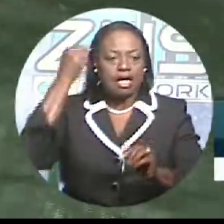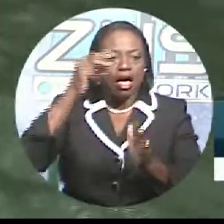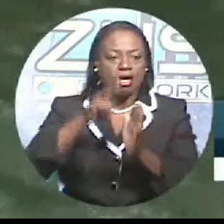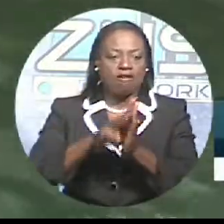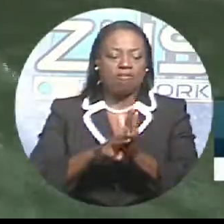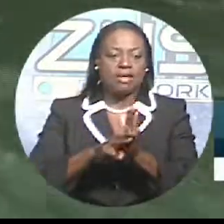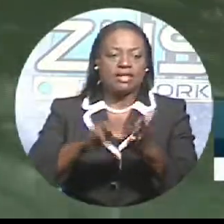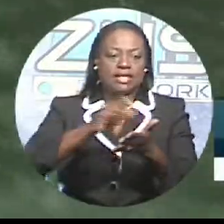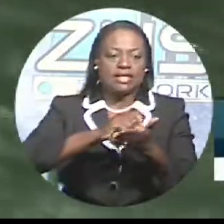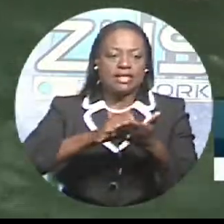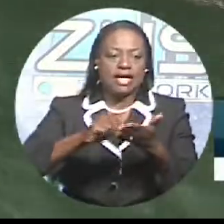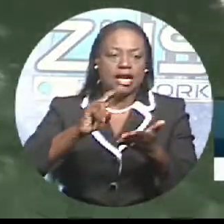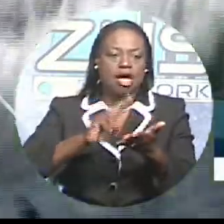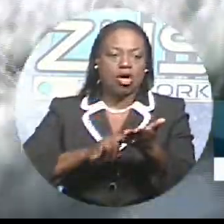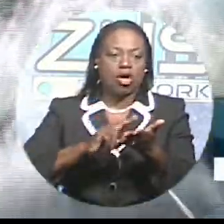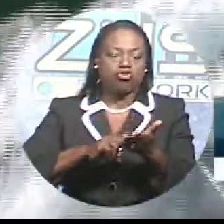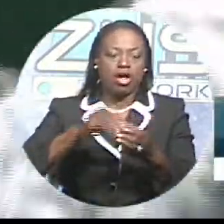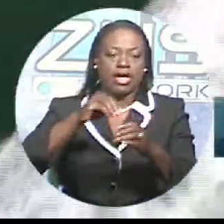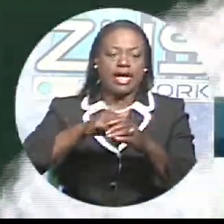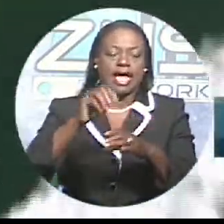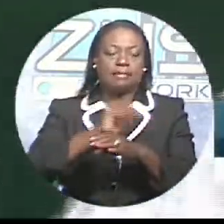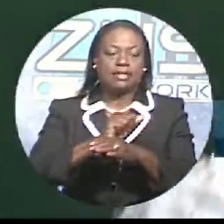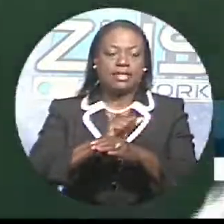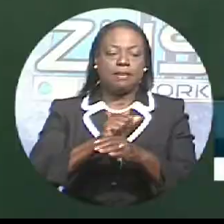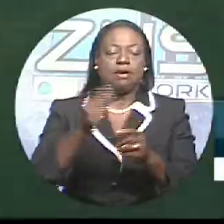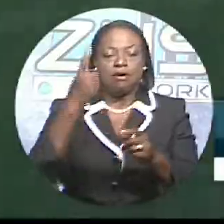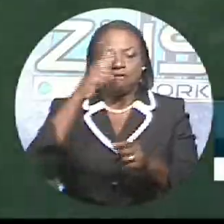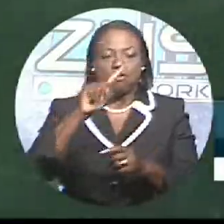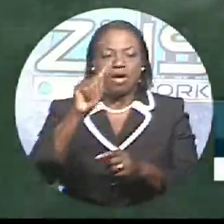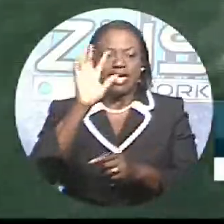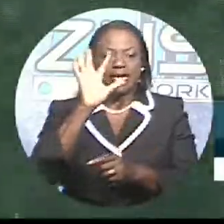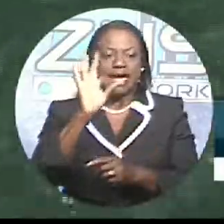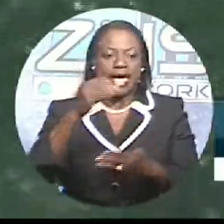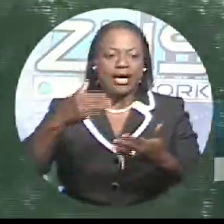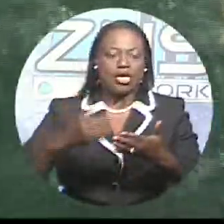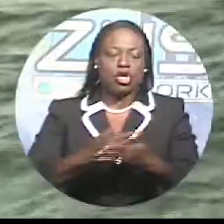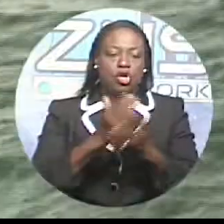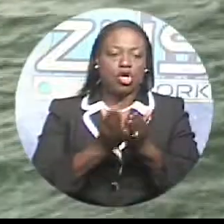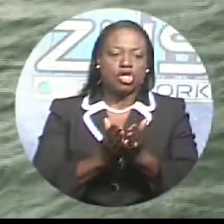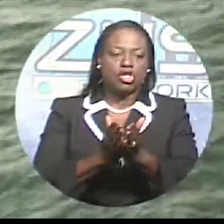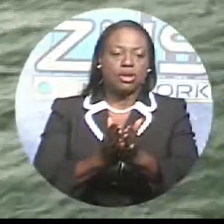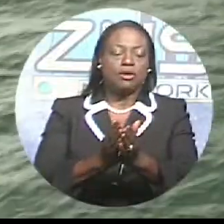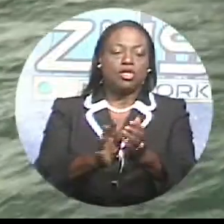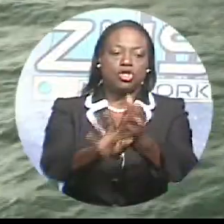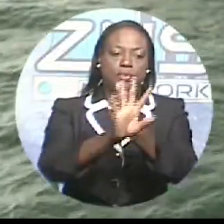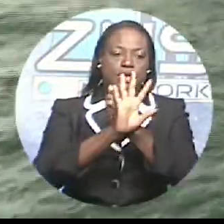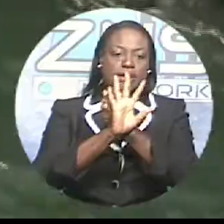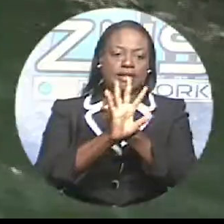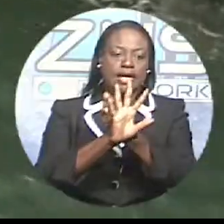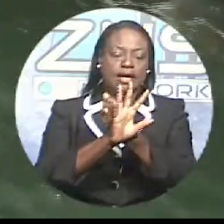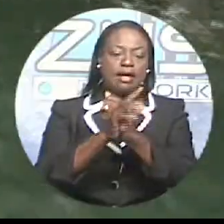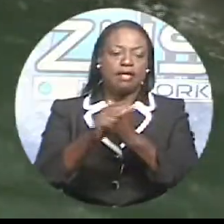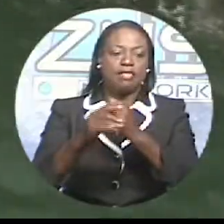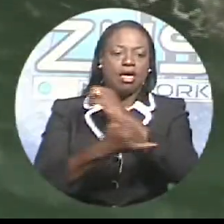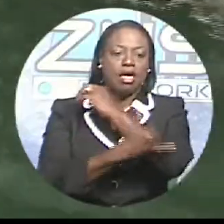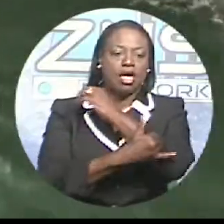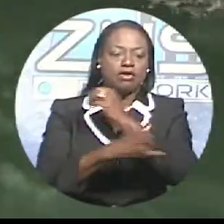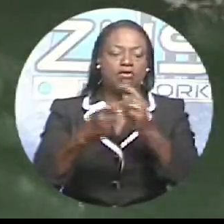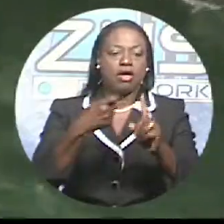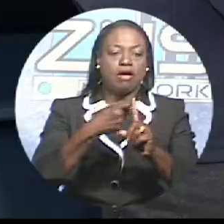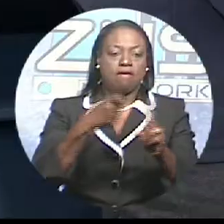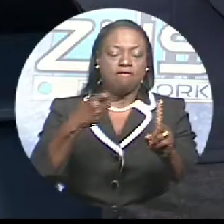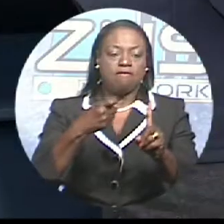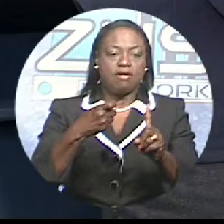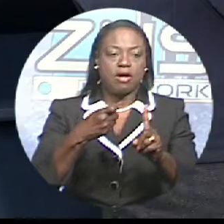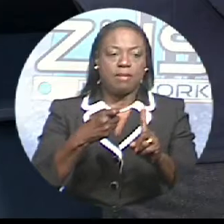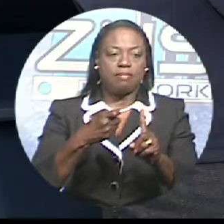in Amsterdam for the construction of 9 new vessels, which will help protect this country's borders from constant breaches by illegal migrants and